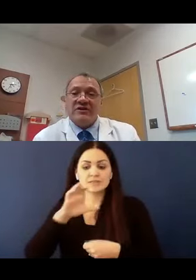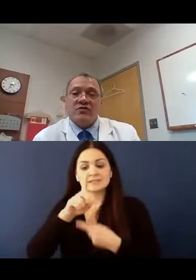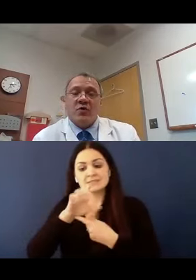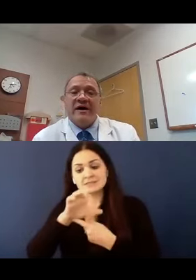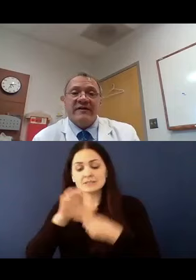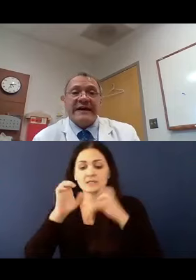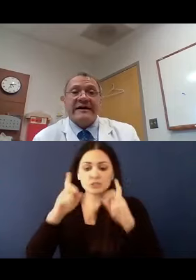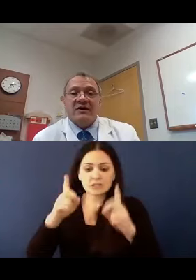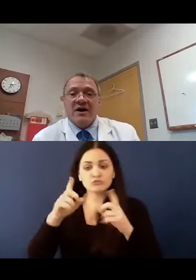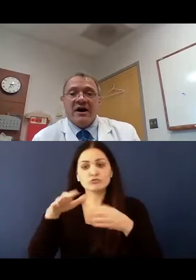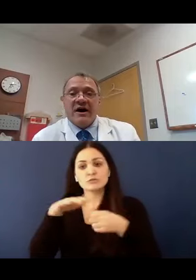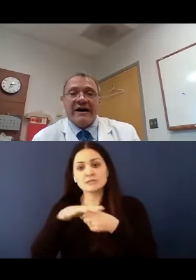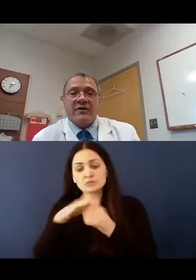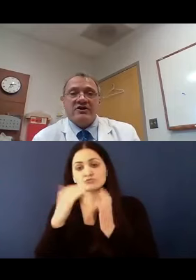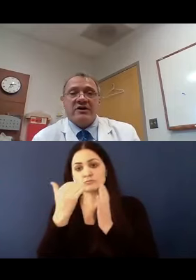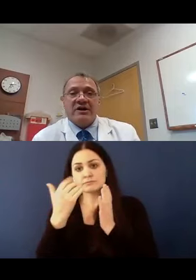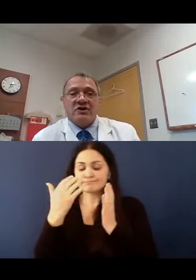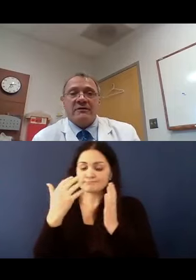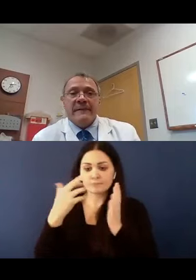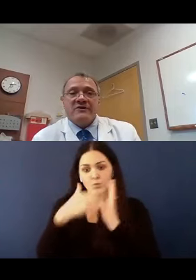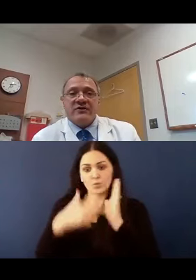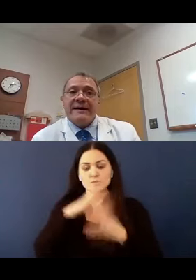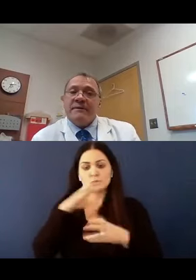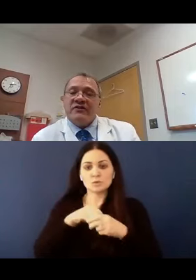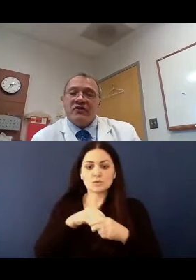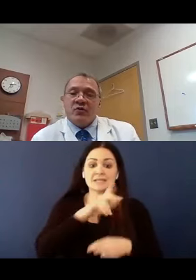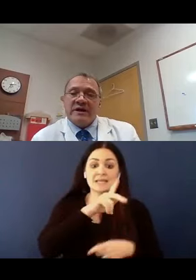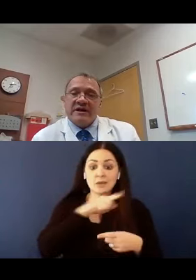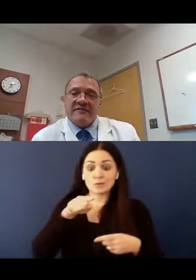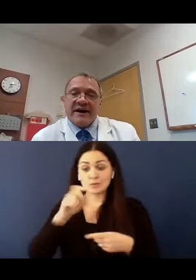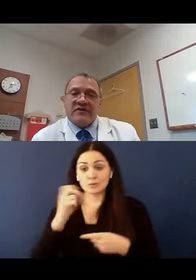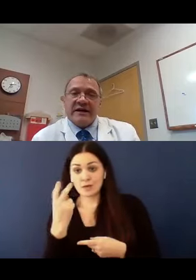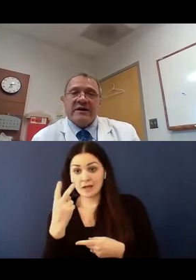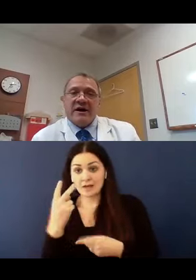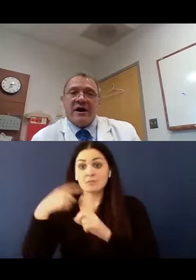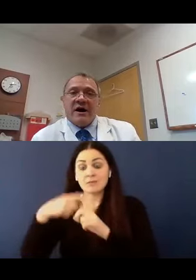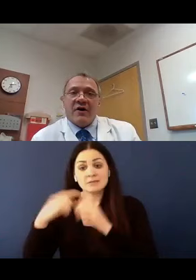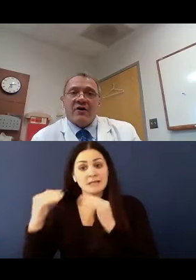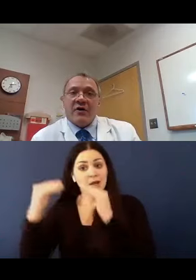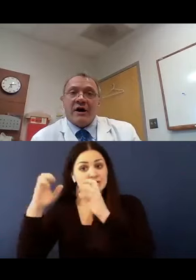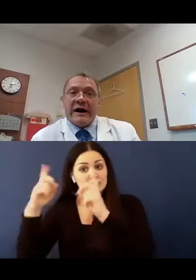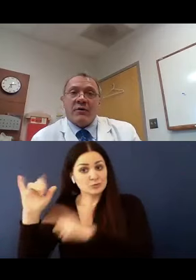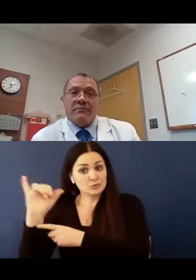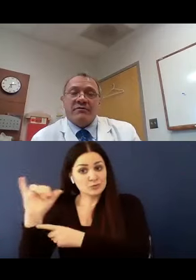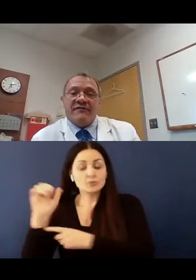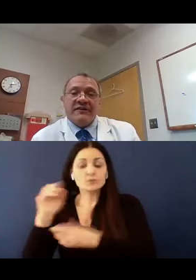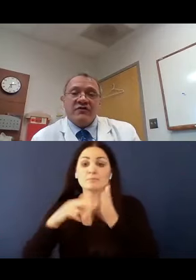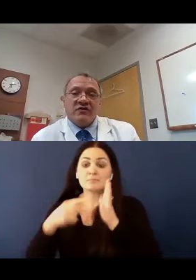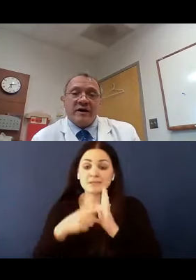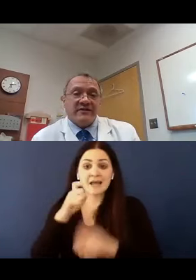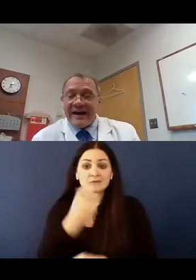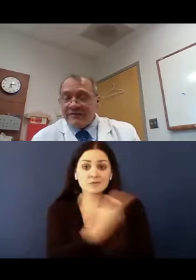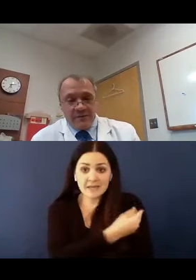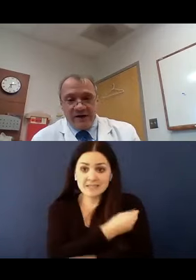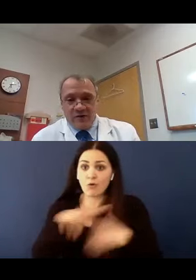includes K through 12 and higher education. So that means we need to vaccinate our professors